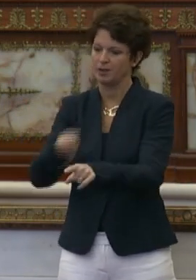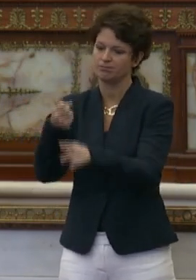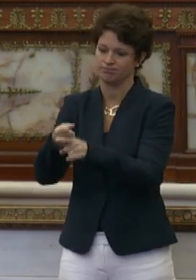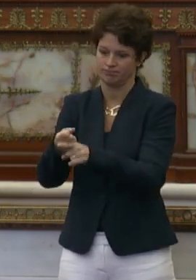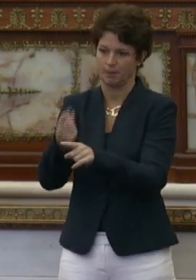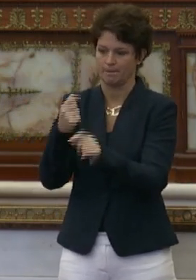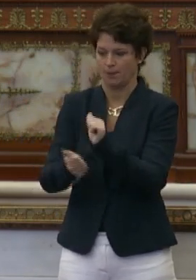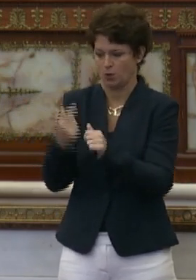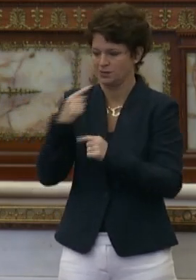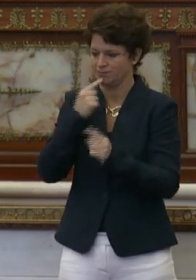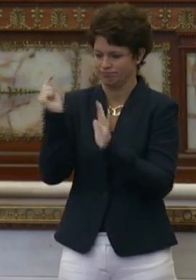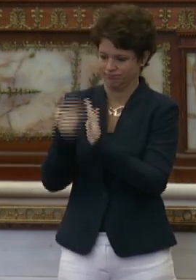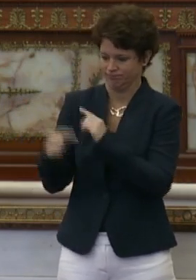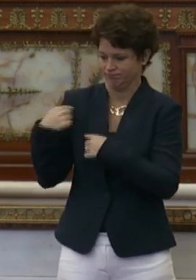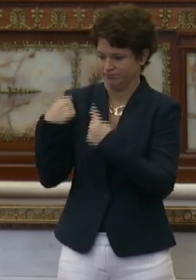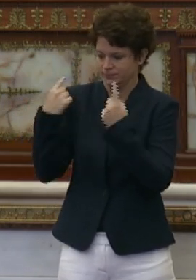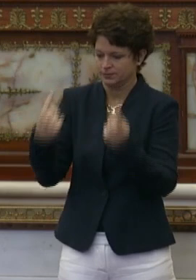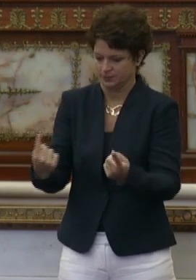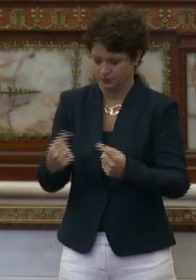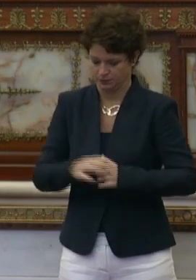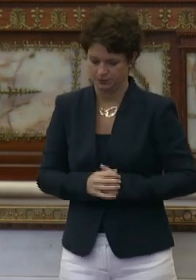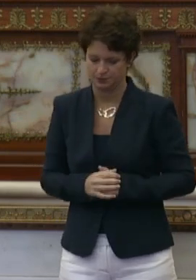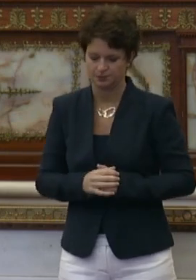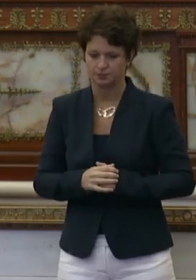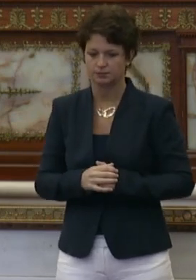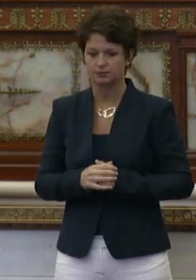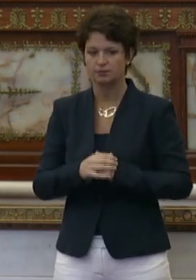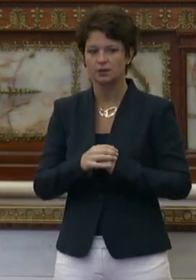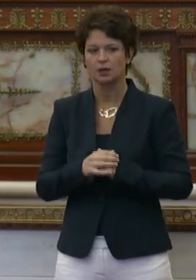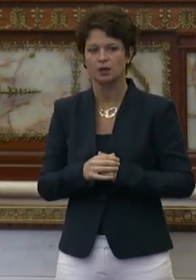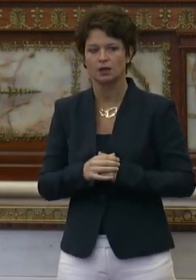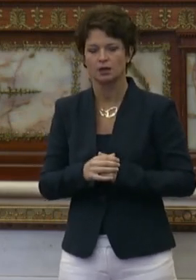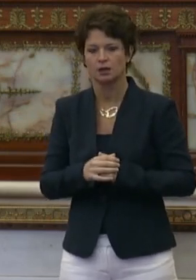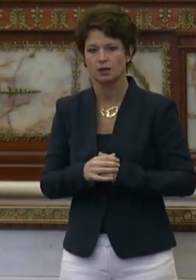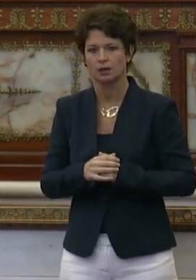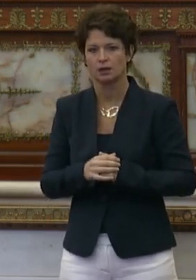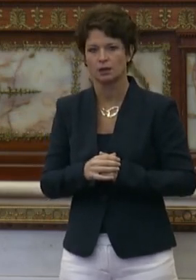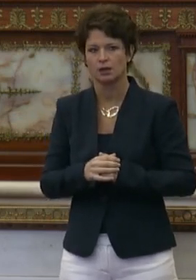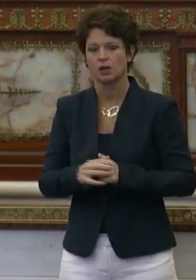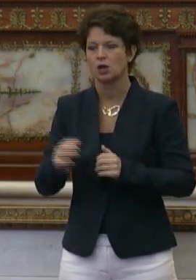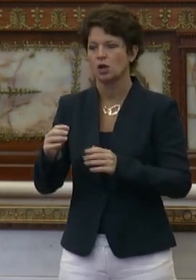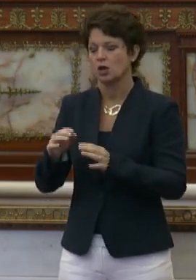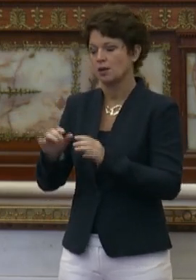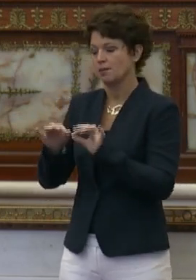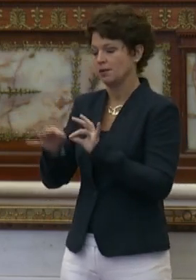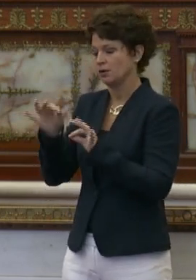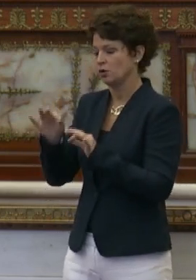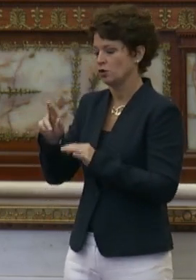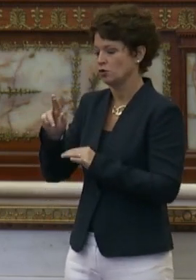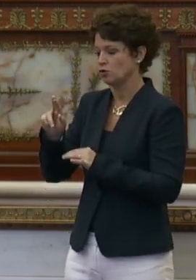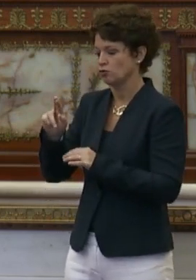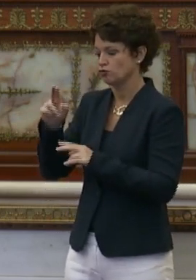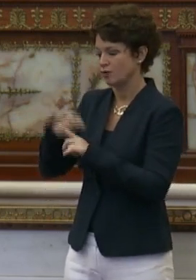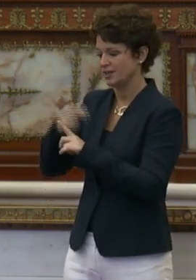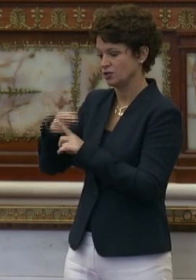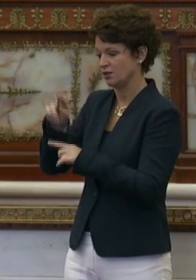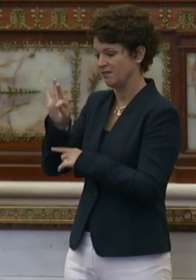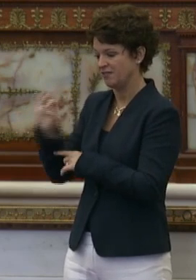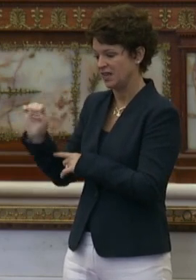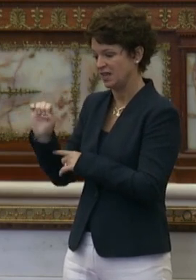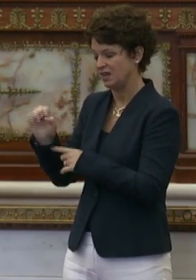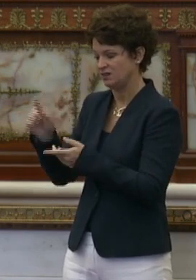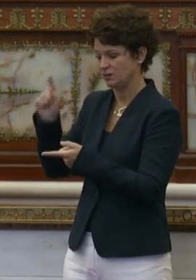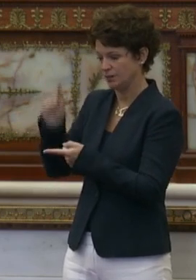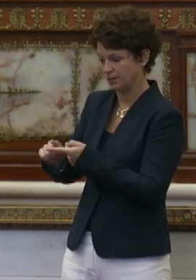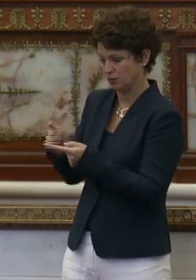hardest by this public health crisis. While measures like waiving late rental fees may seem small, they can decide whether